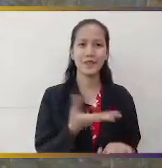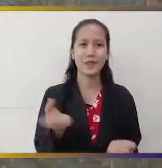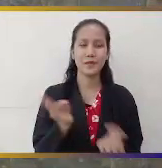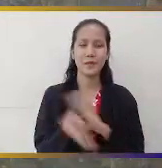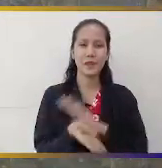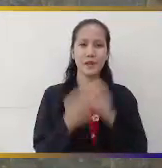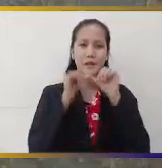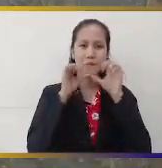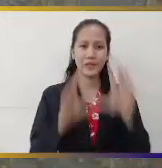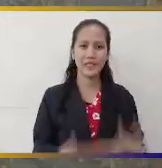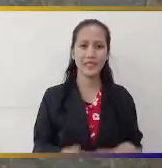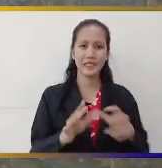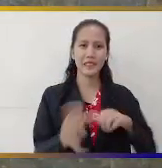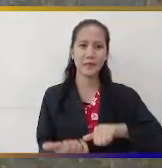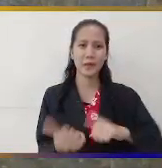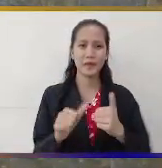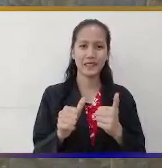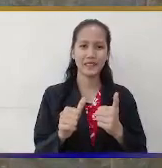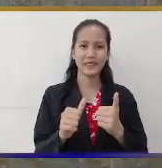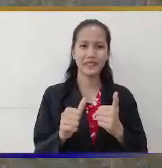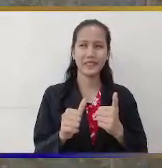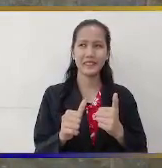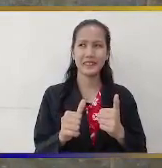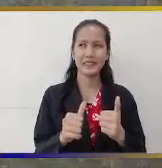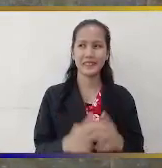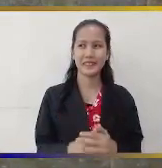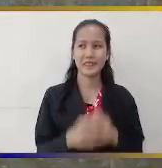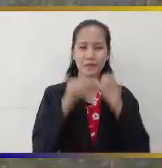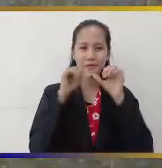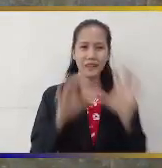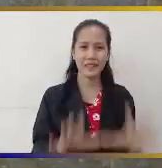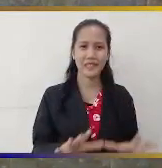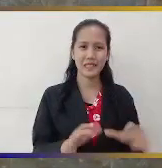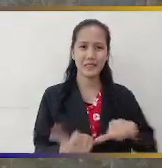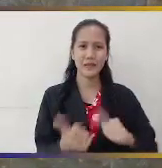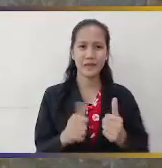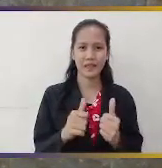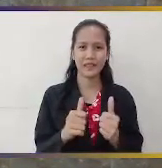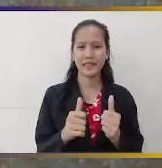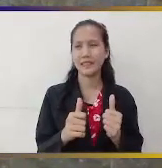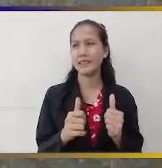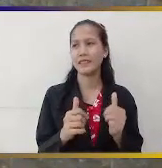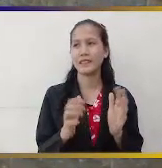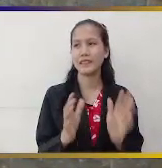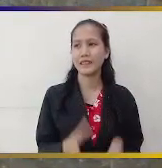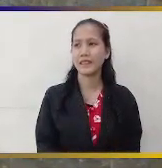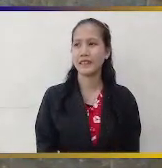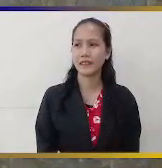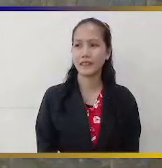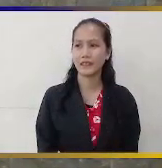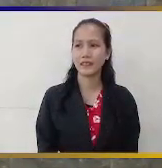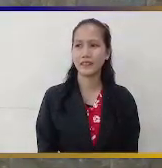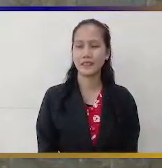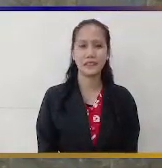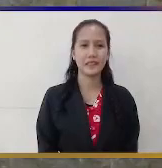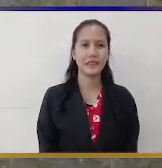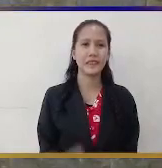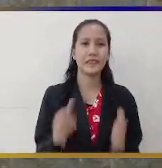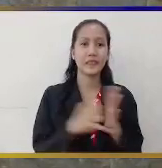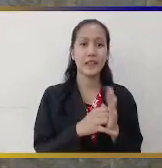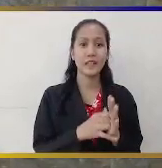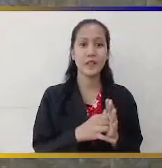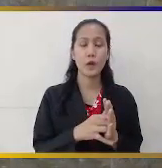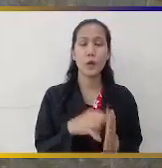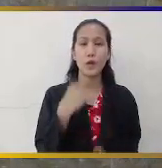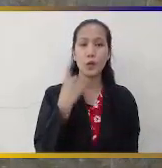Bountiful Baptist. Say it. Bountiful Baptist. That's what I want to be. And that's what I am. That's what he